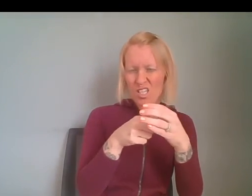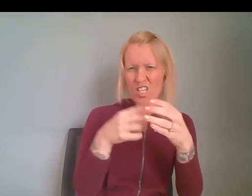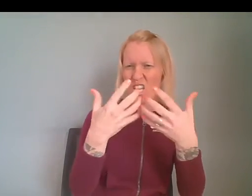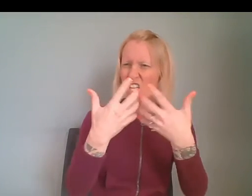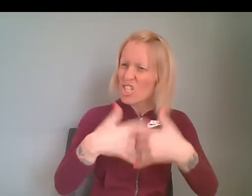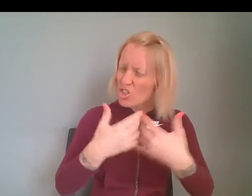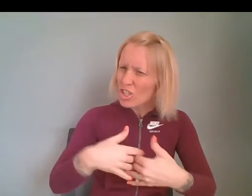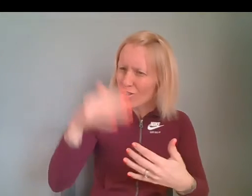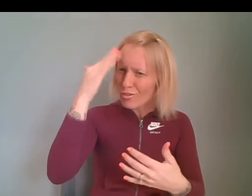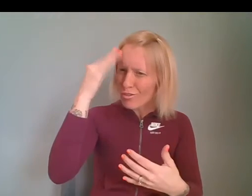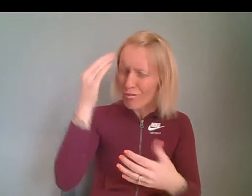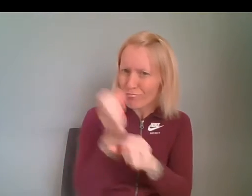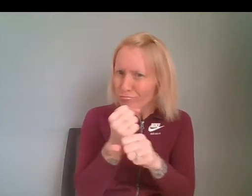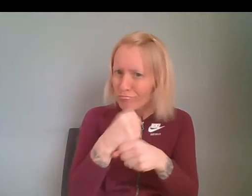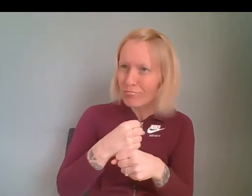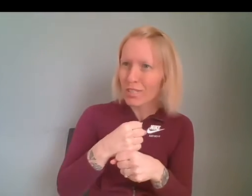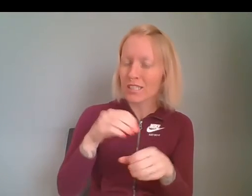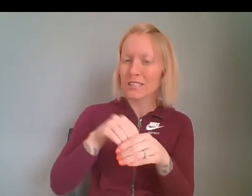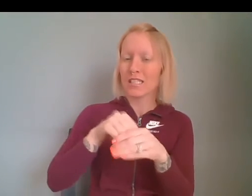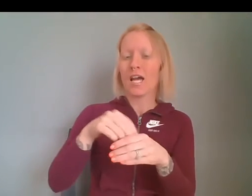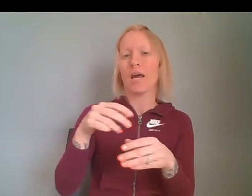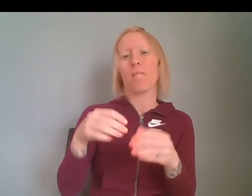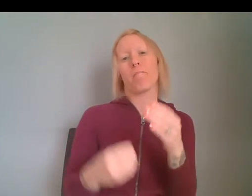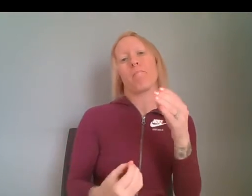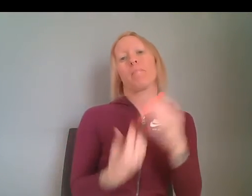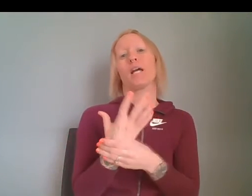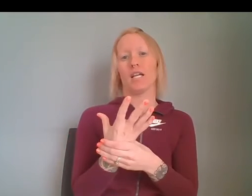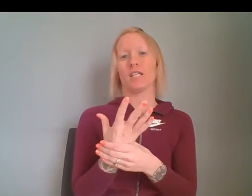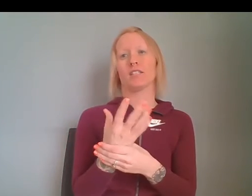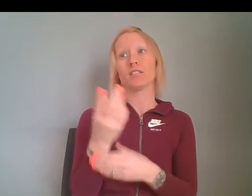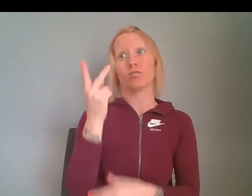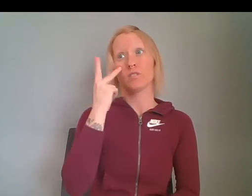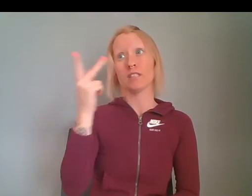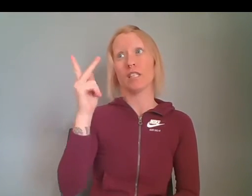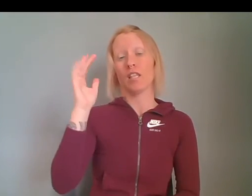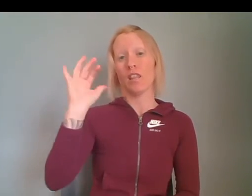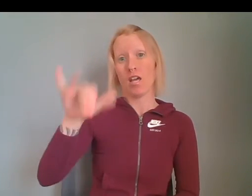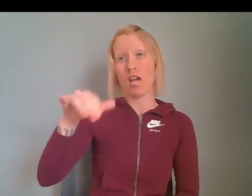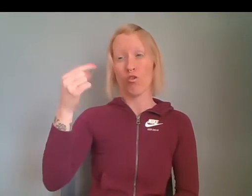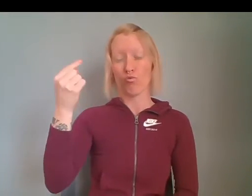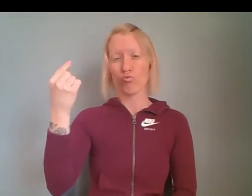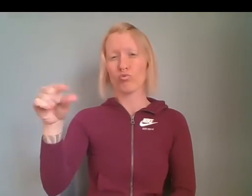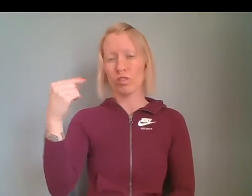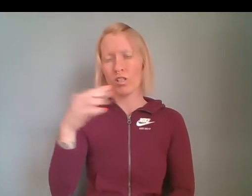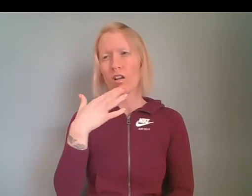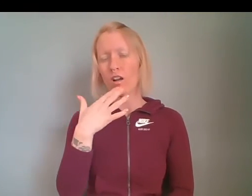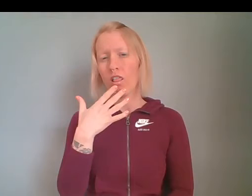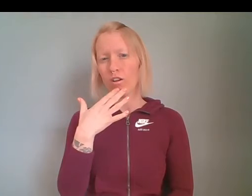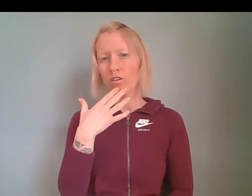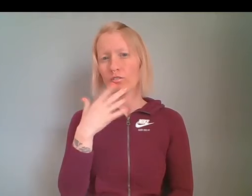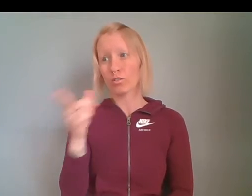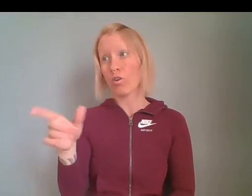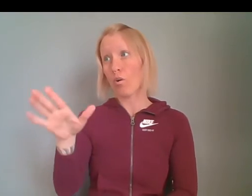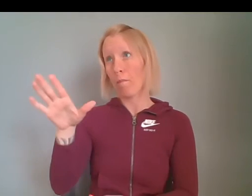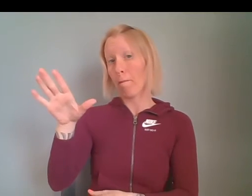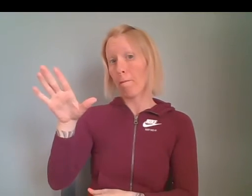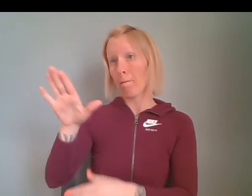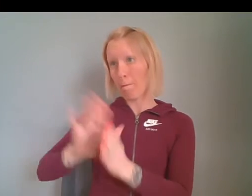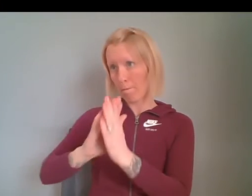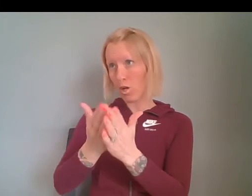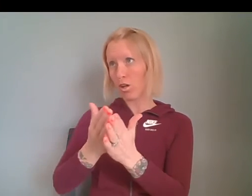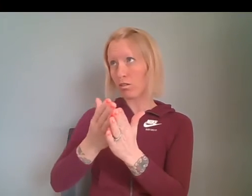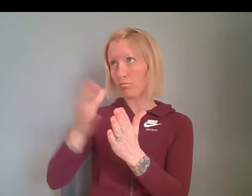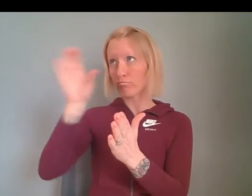or a plant. When you see green, you're seeing chloroplasts or chlorophyll. Okay? In your book, you see a great picture of them. So look, here's what